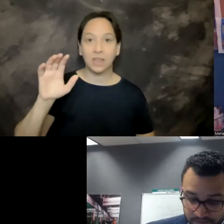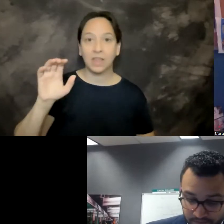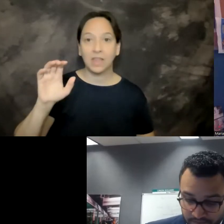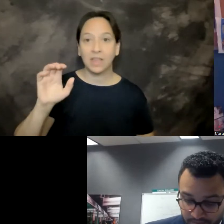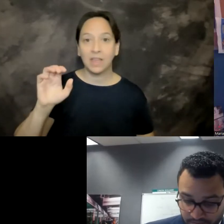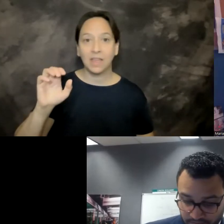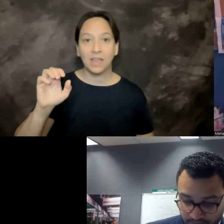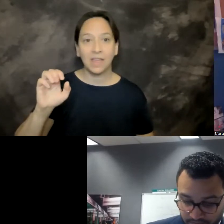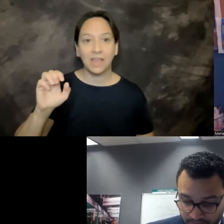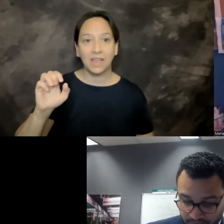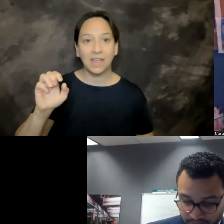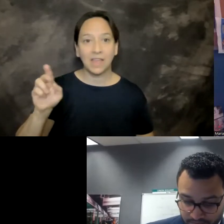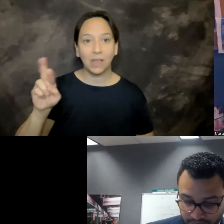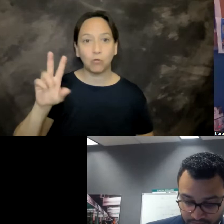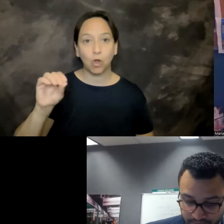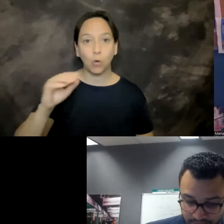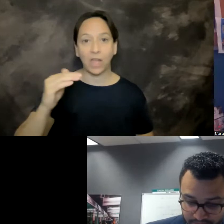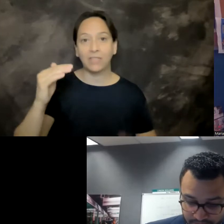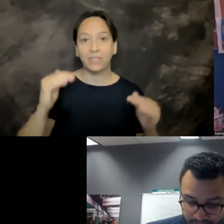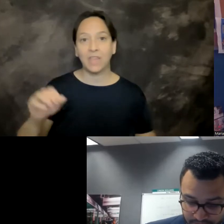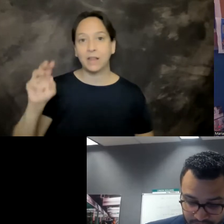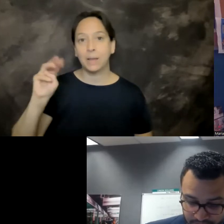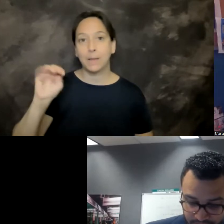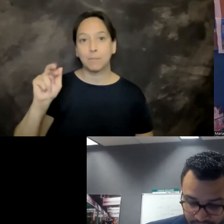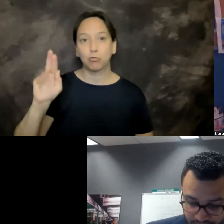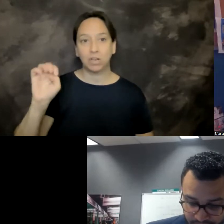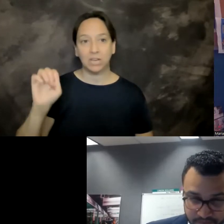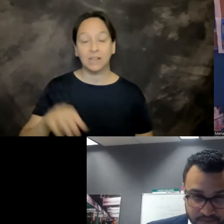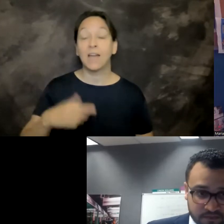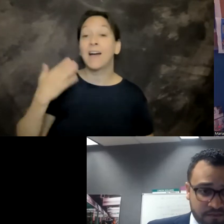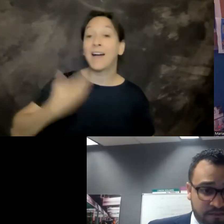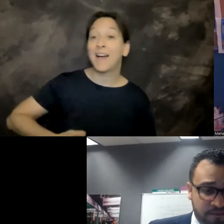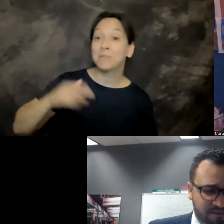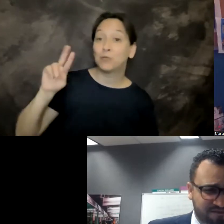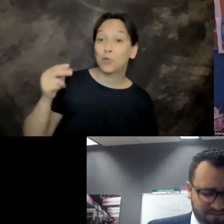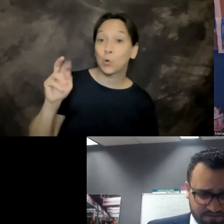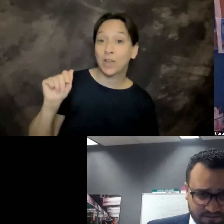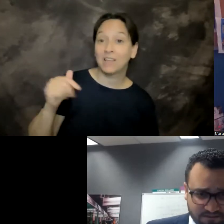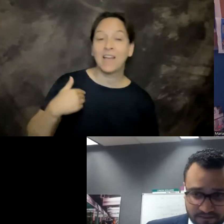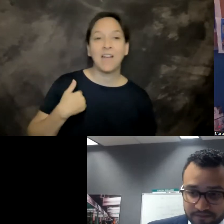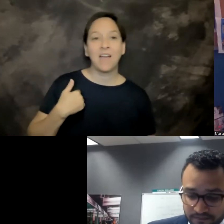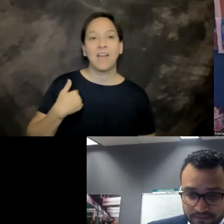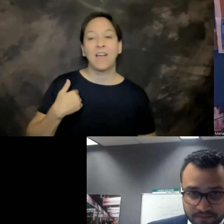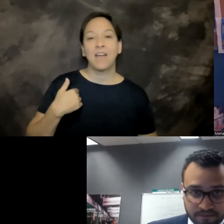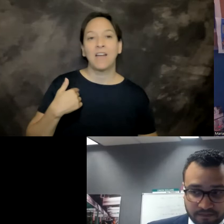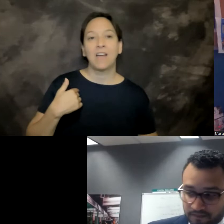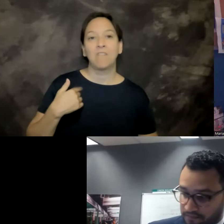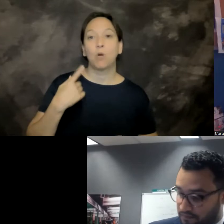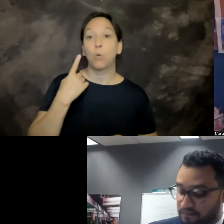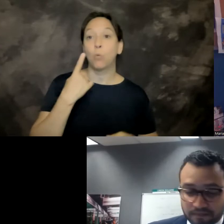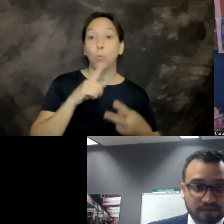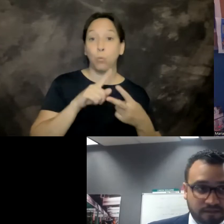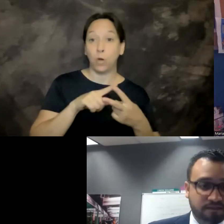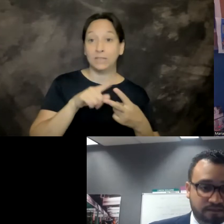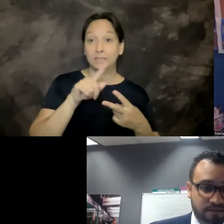Turley. Hi, this is Rhoda Gibson, and I have one statement,